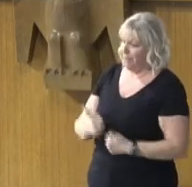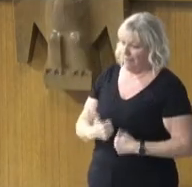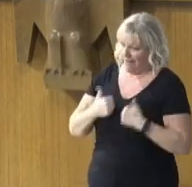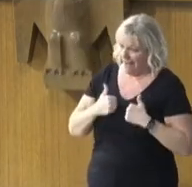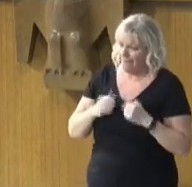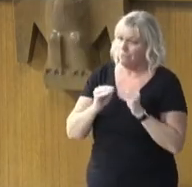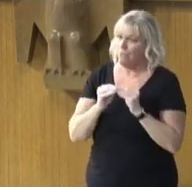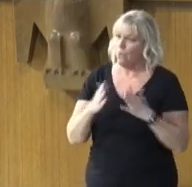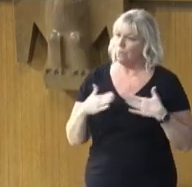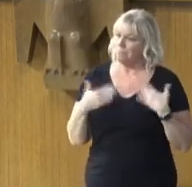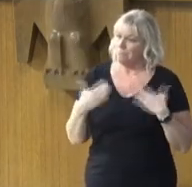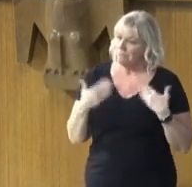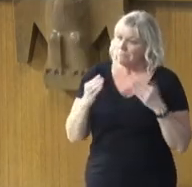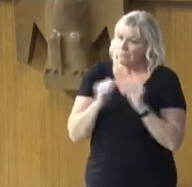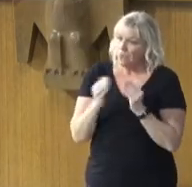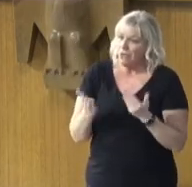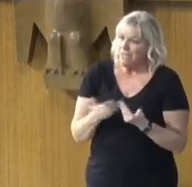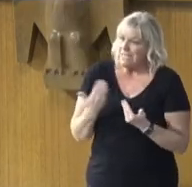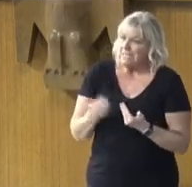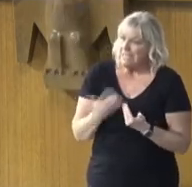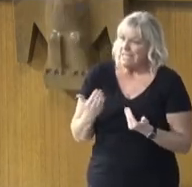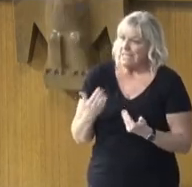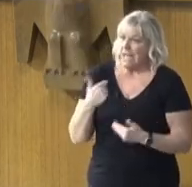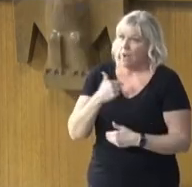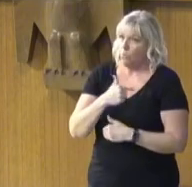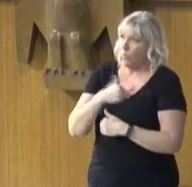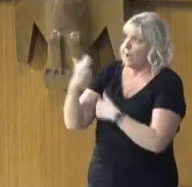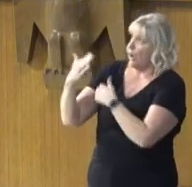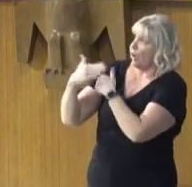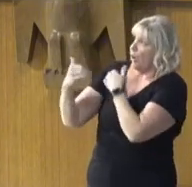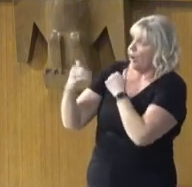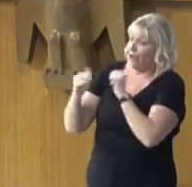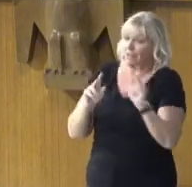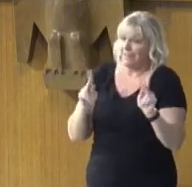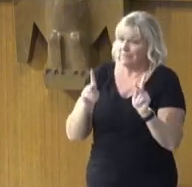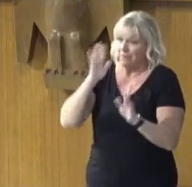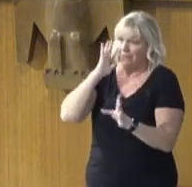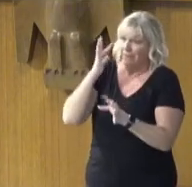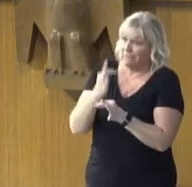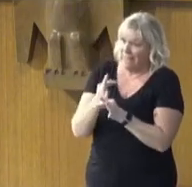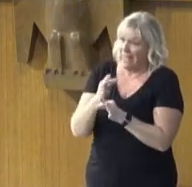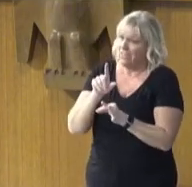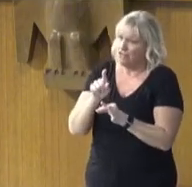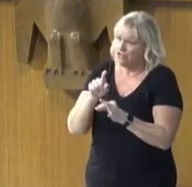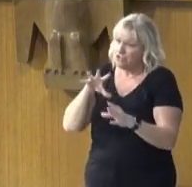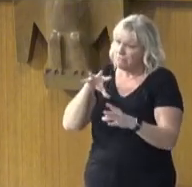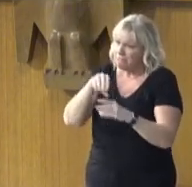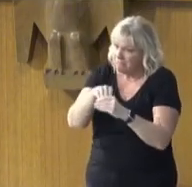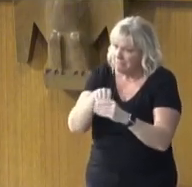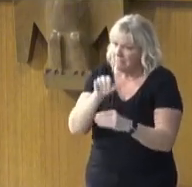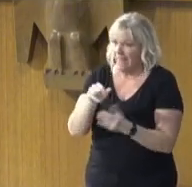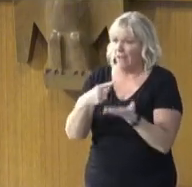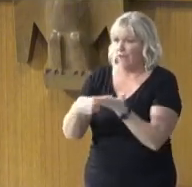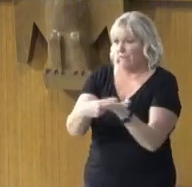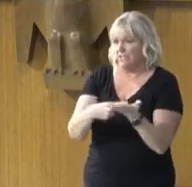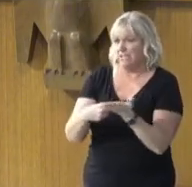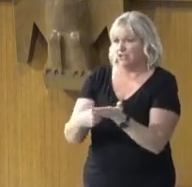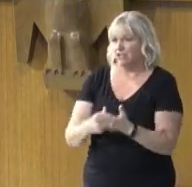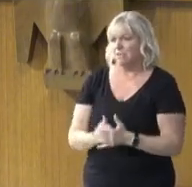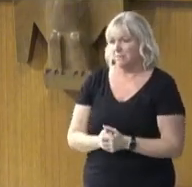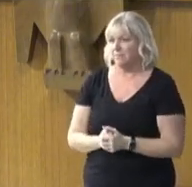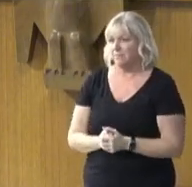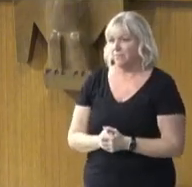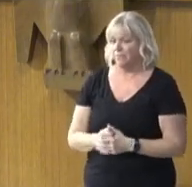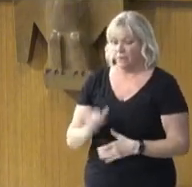joyful, and we are called as people of faith to be a part of this conversation. So the